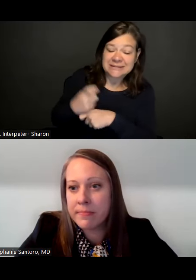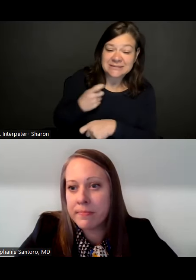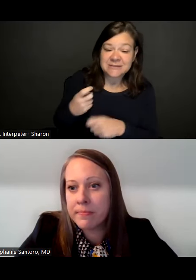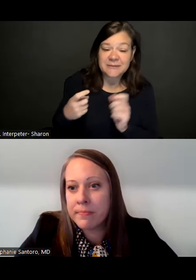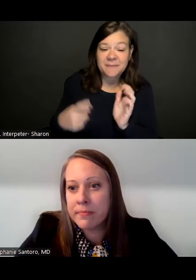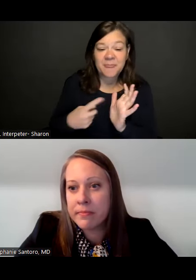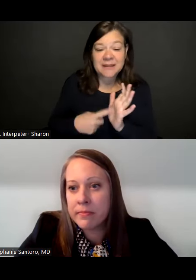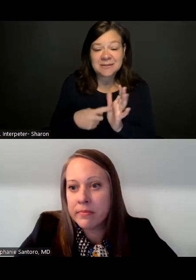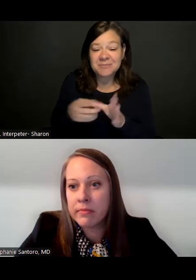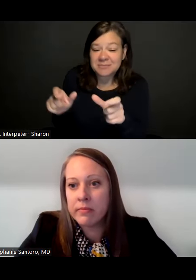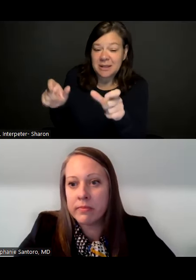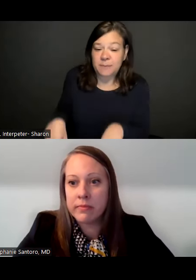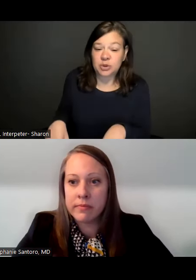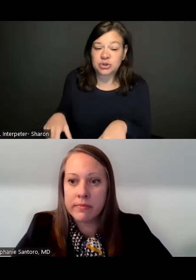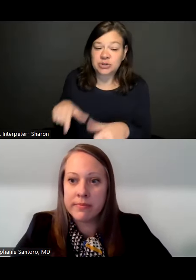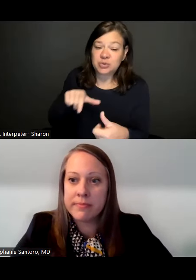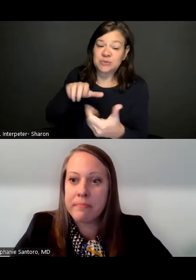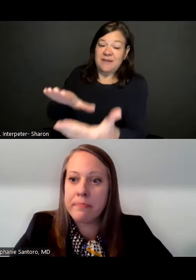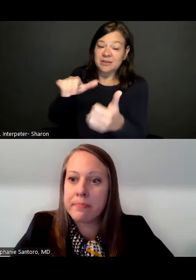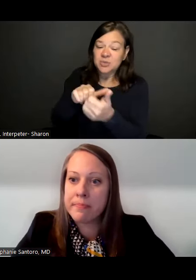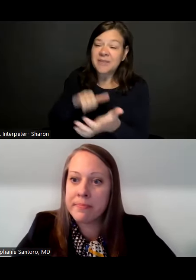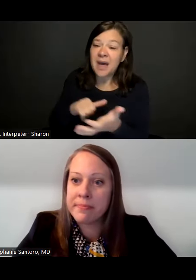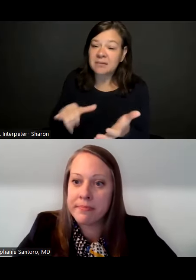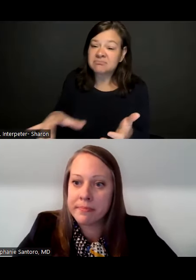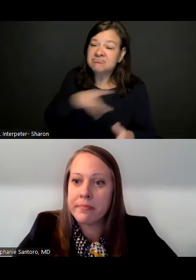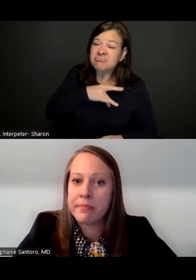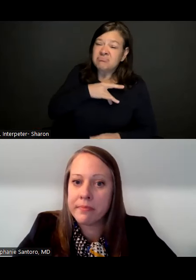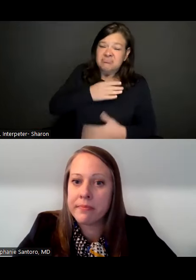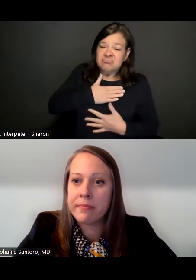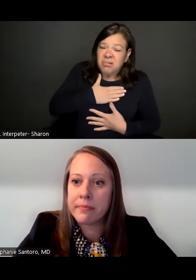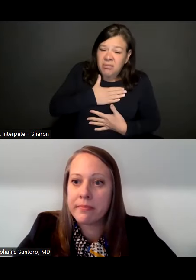sometimes the individual that's faced with that takes it personal.